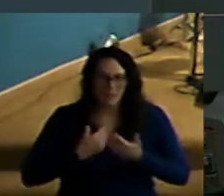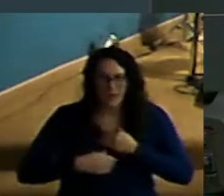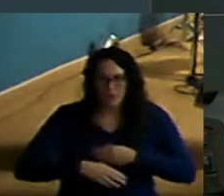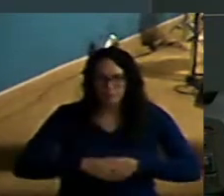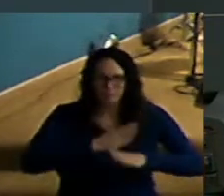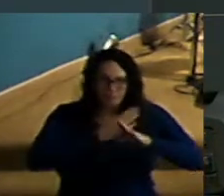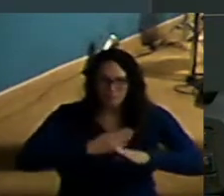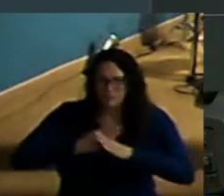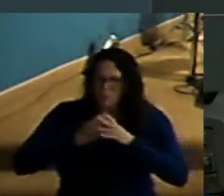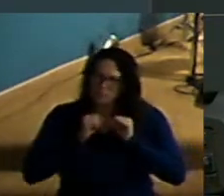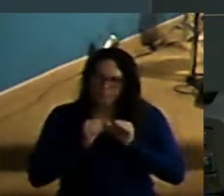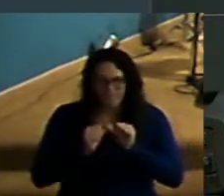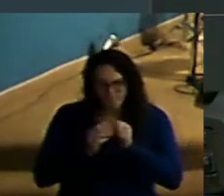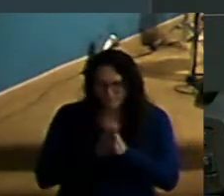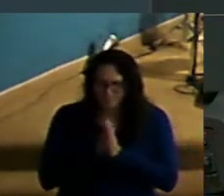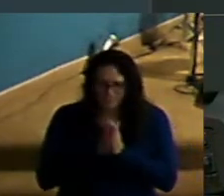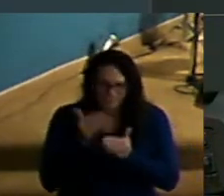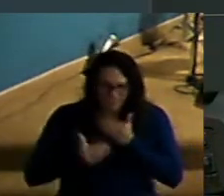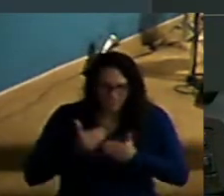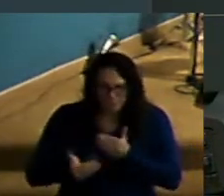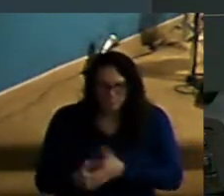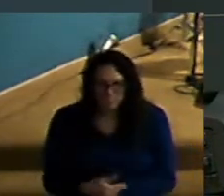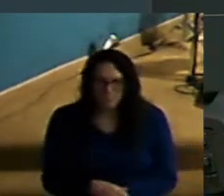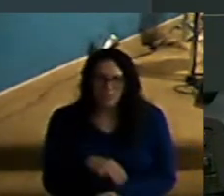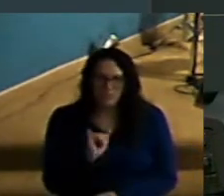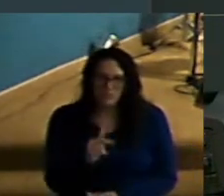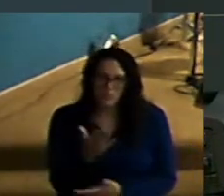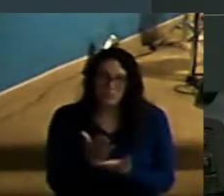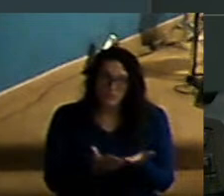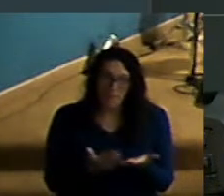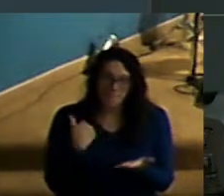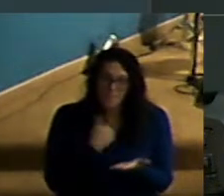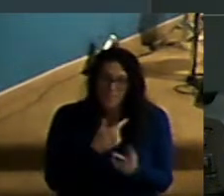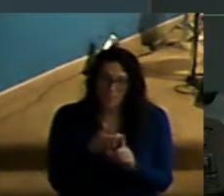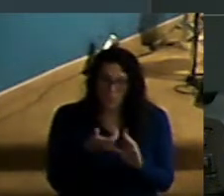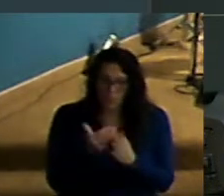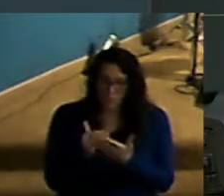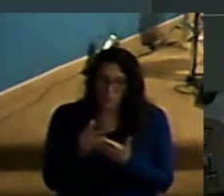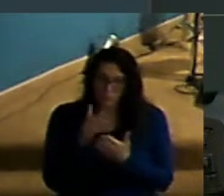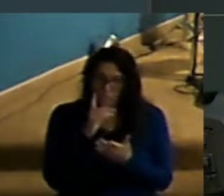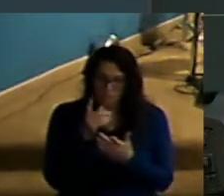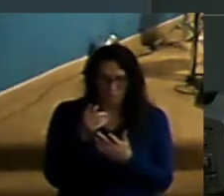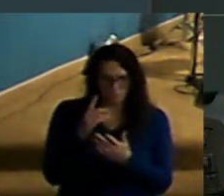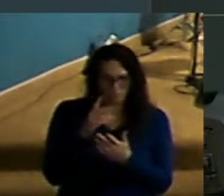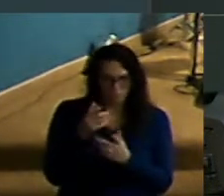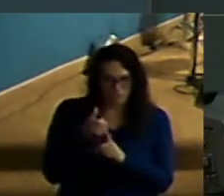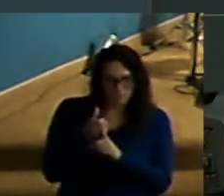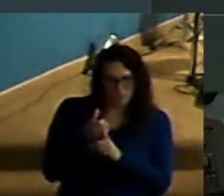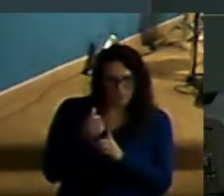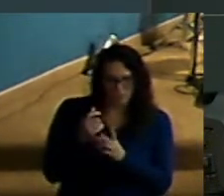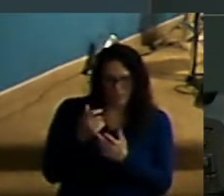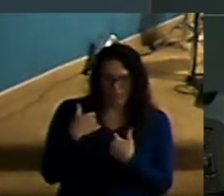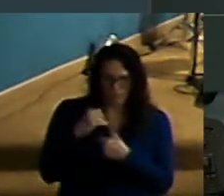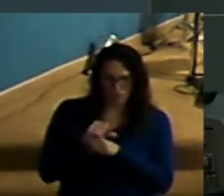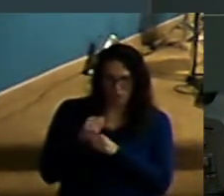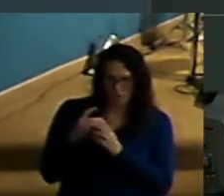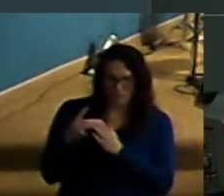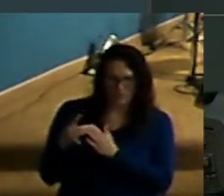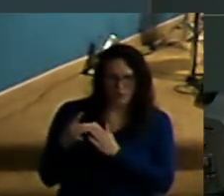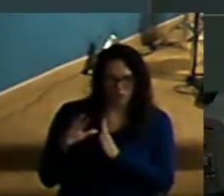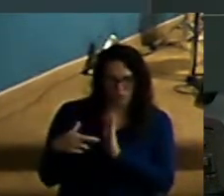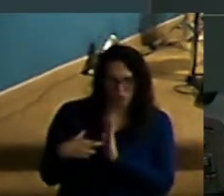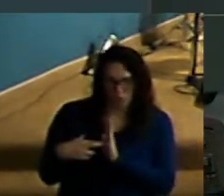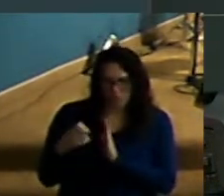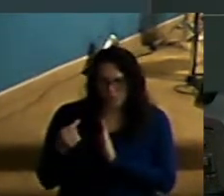have been submitted by members in our community and some of them in leadership roles. And so let's go ahead and just pray right